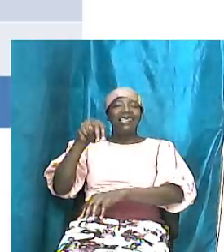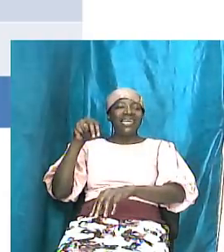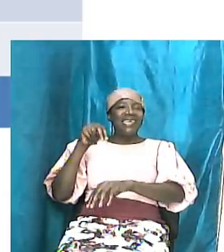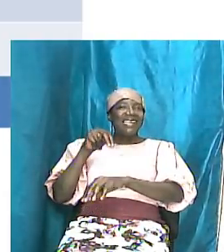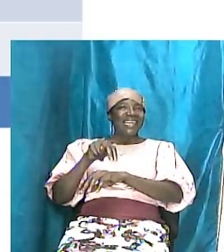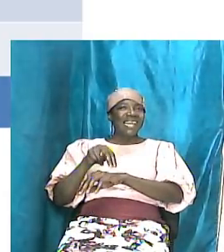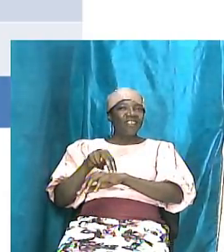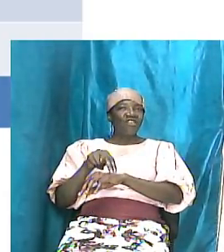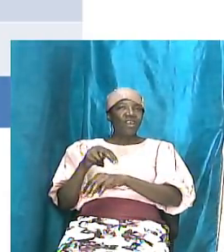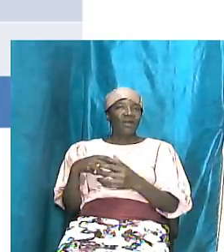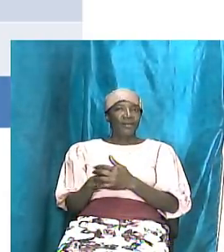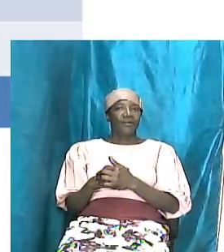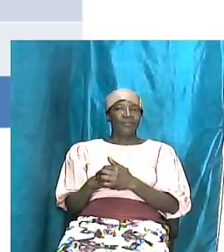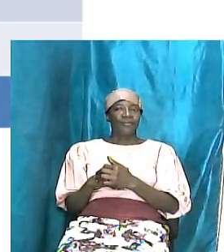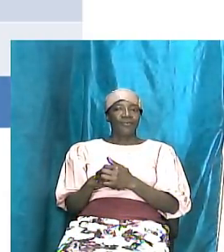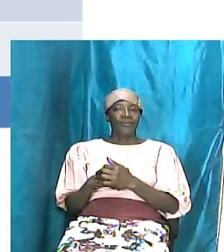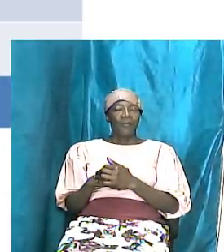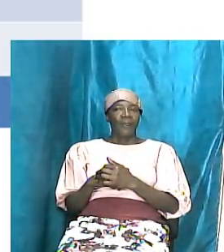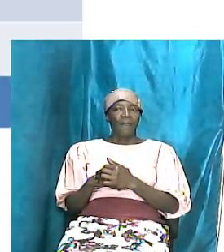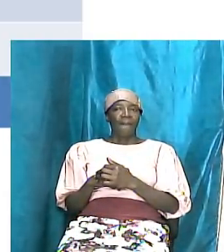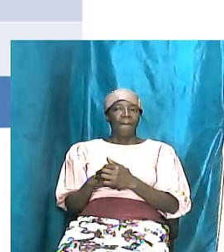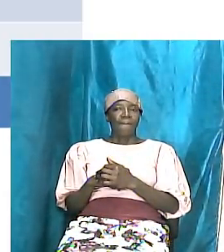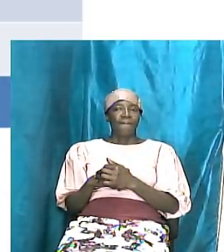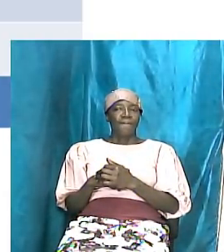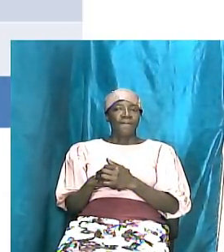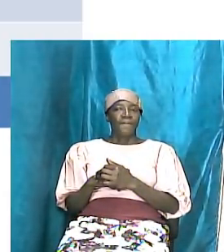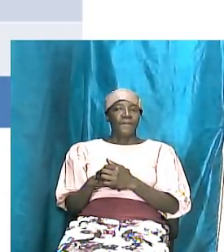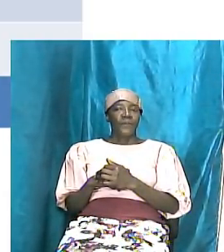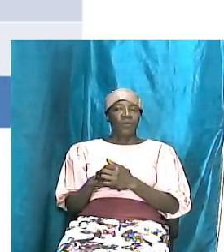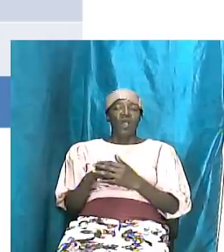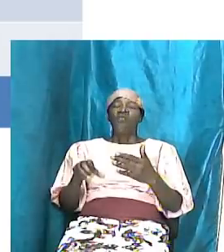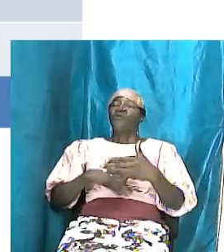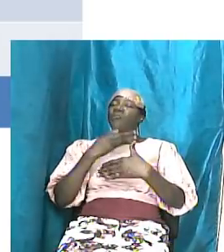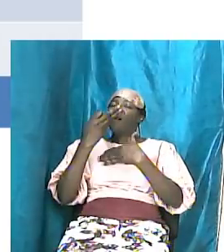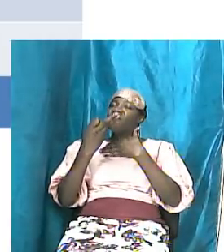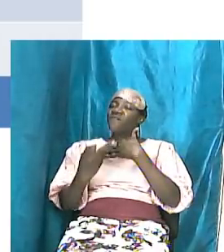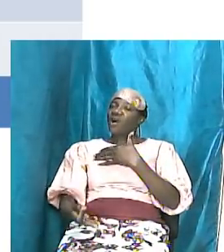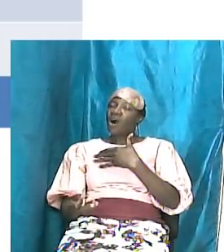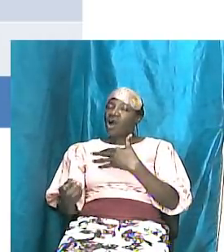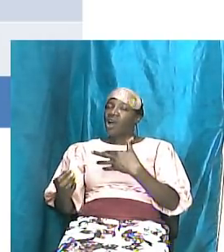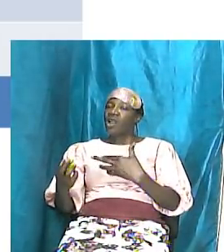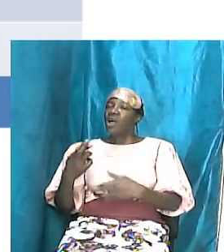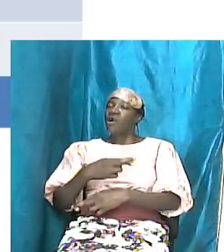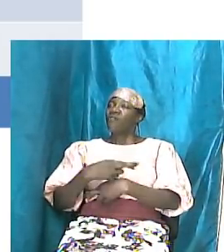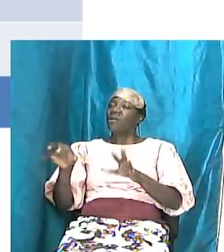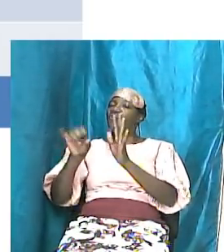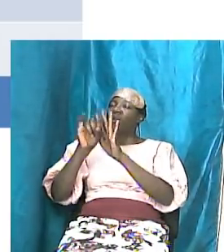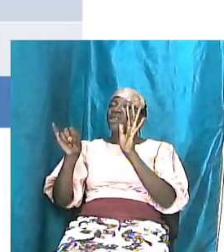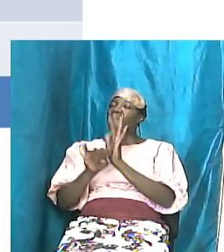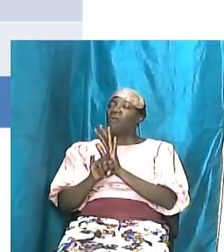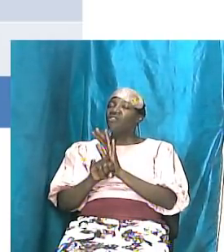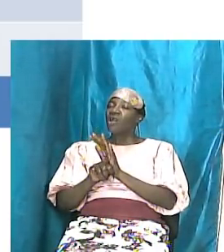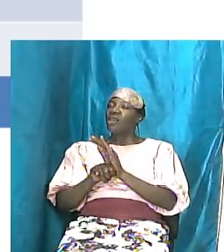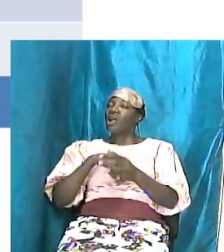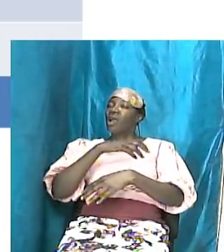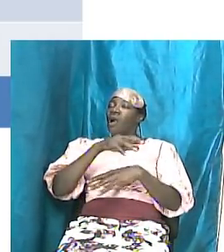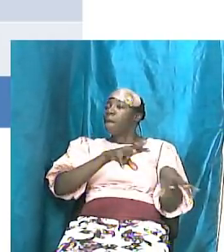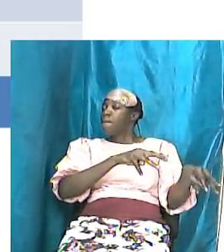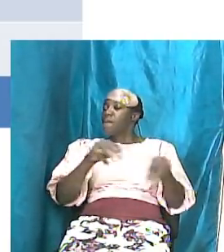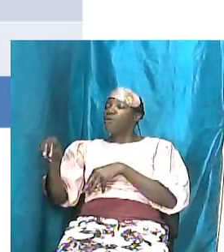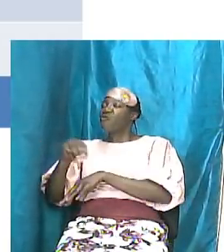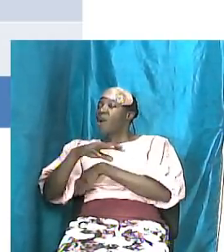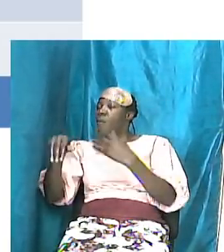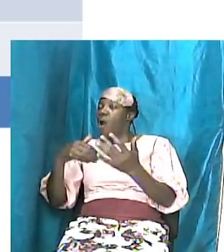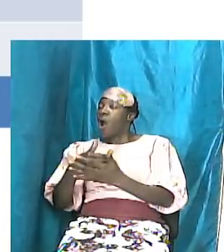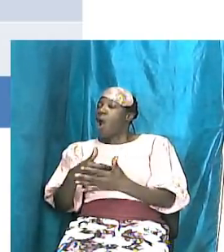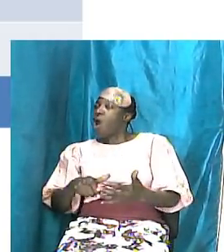from the creation, we shift from the fall, we shift from redemption, we shift from all the other things that were happening. And as